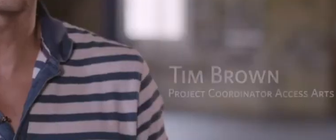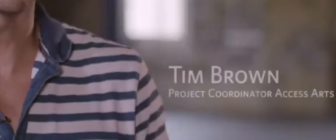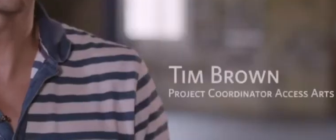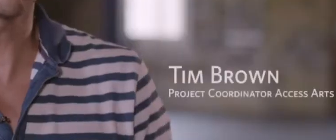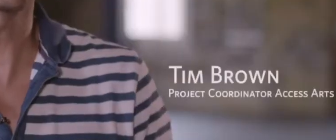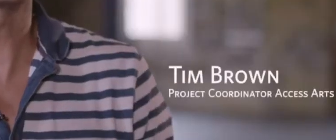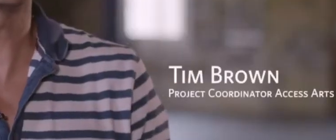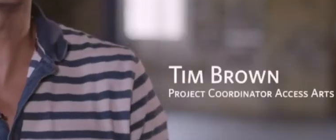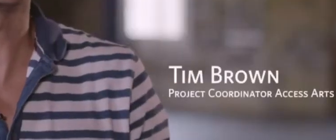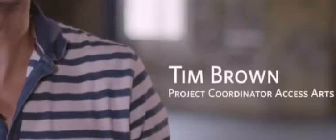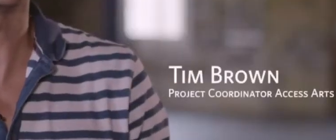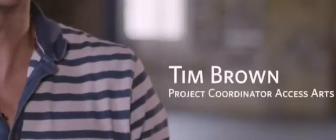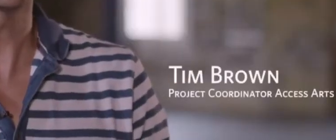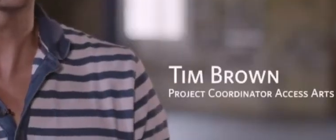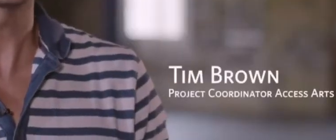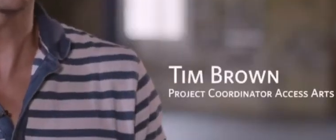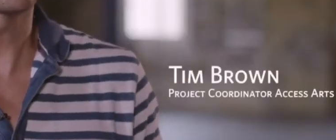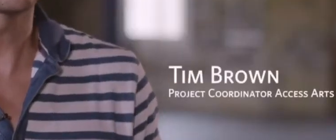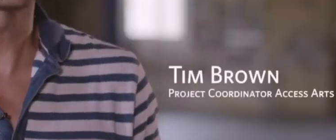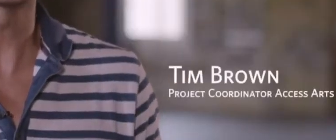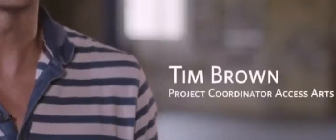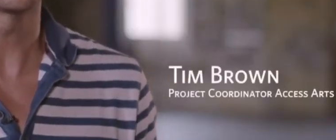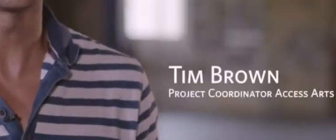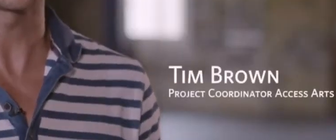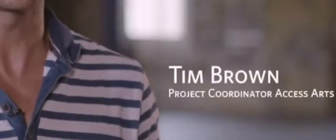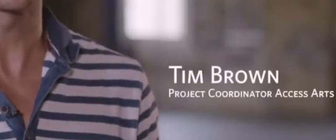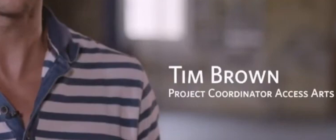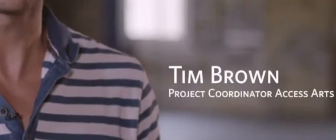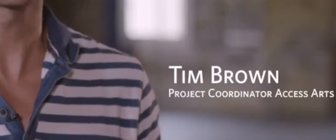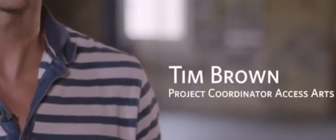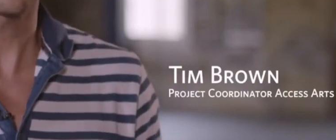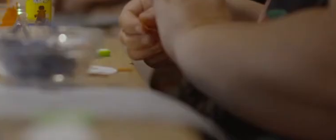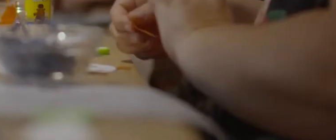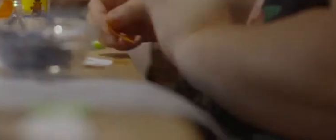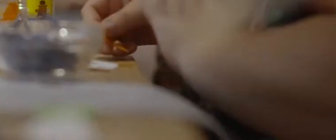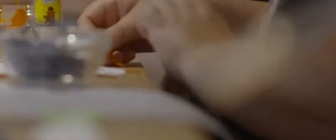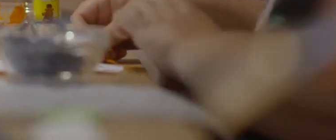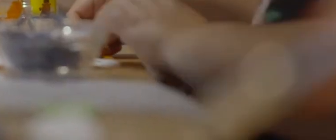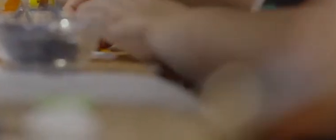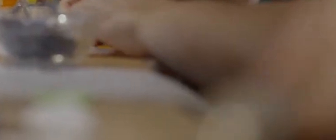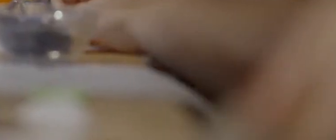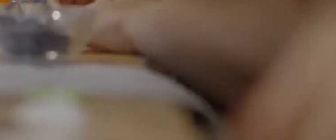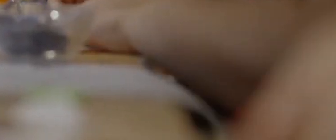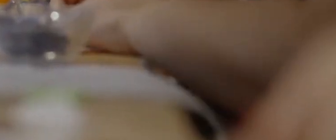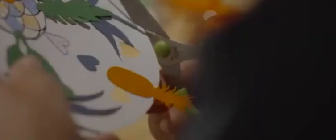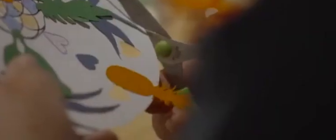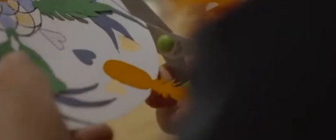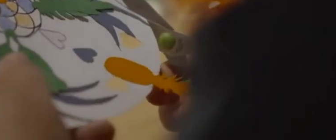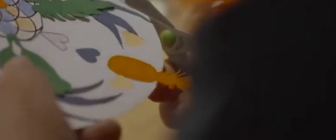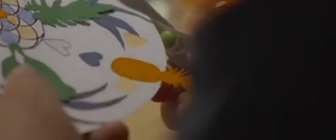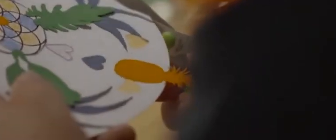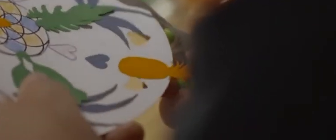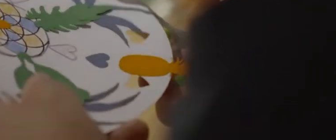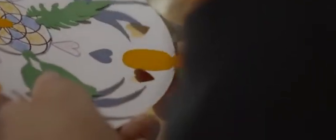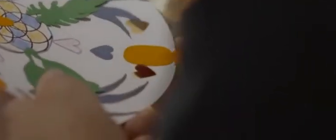body on what would be good current relevant questions to ask. How are we going to benchmark our